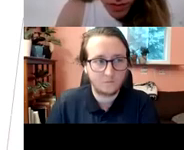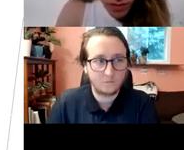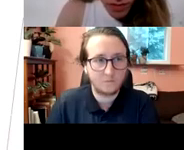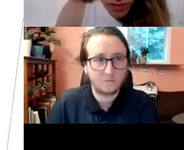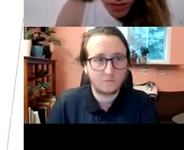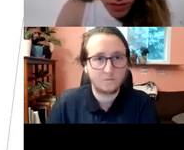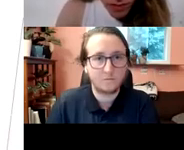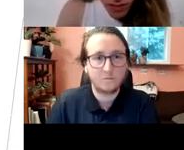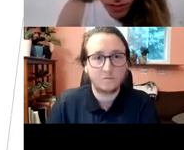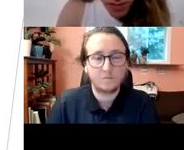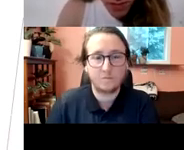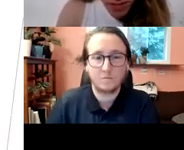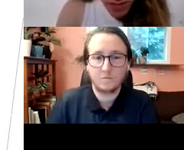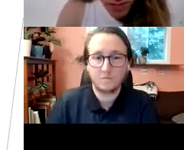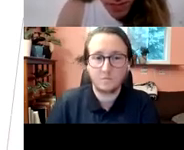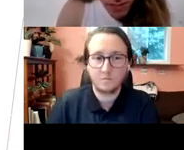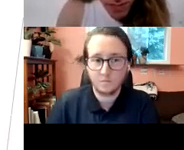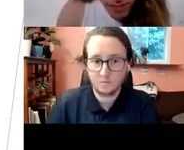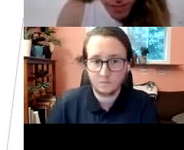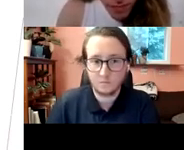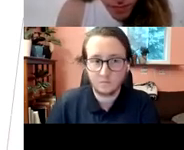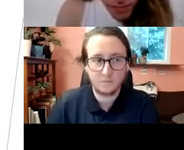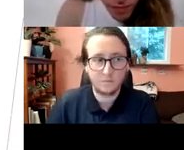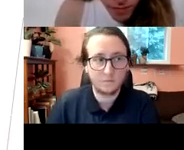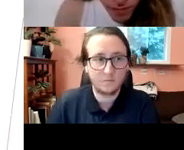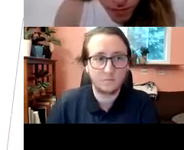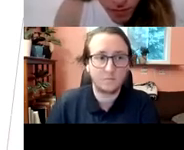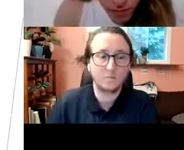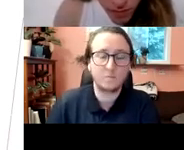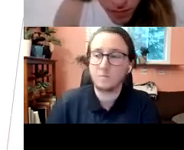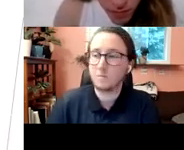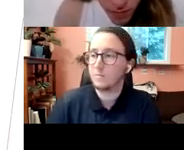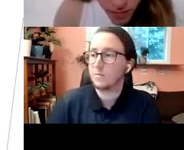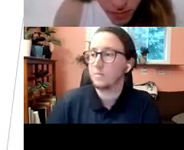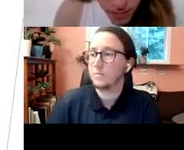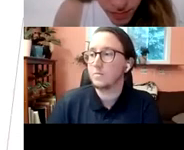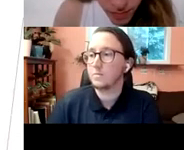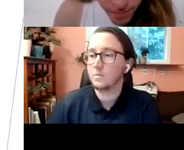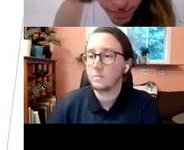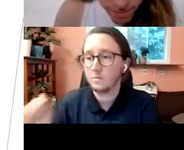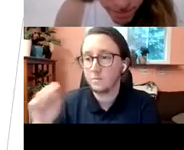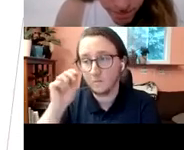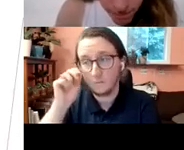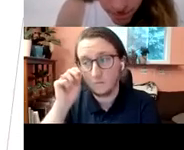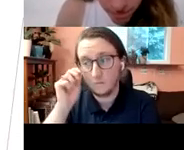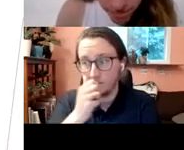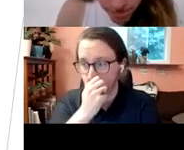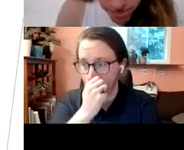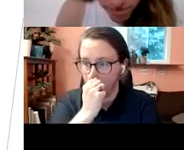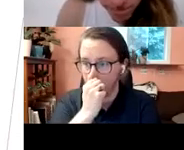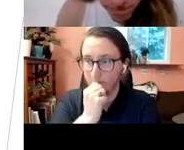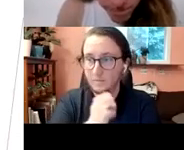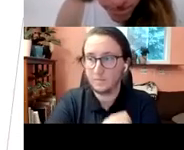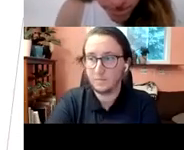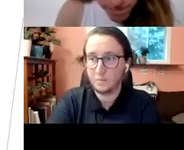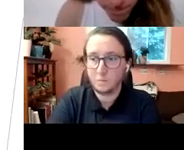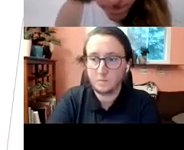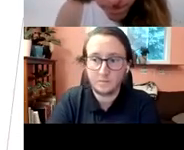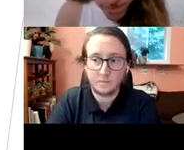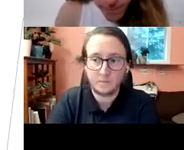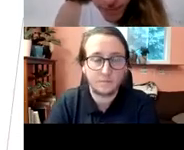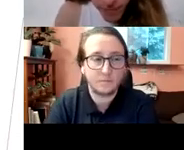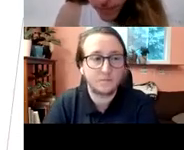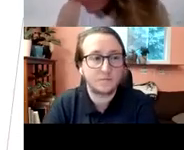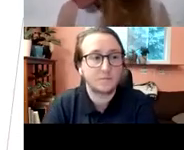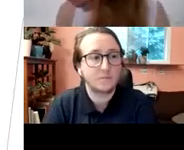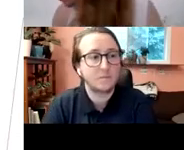accessed. So it was decentralized and trans people were able to go to their family physicians for both general and trans-related healthcare. So this